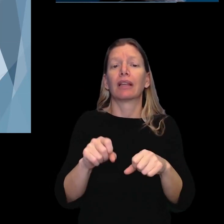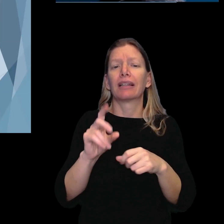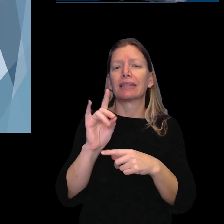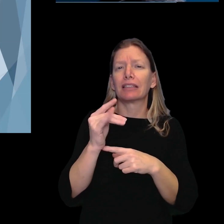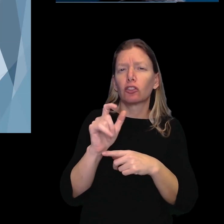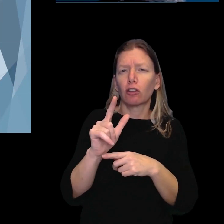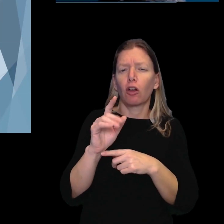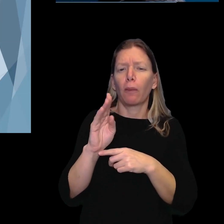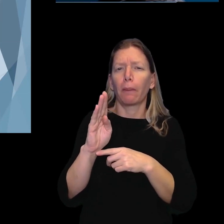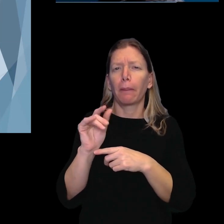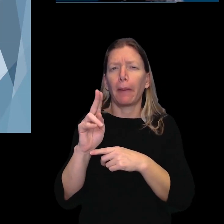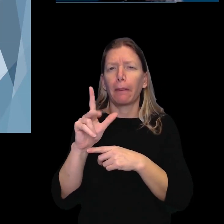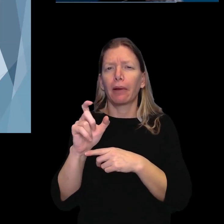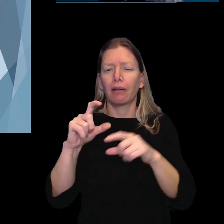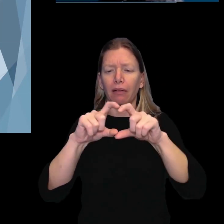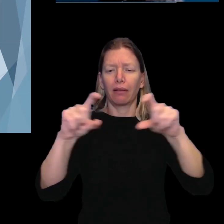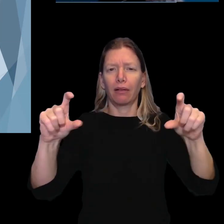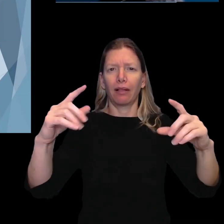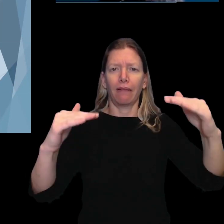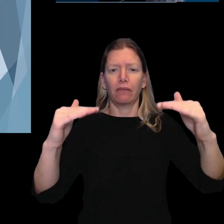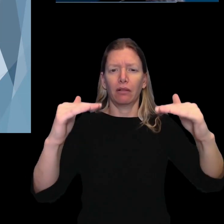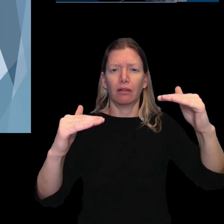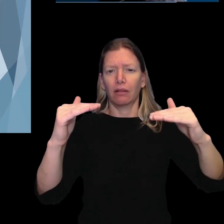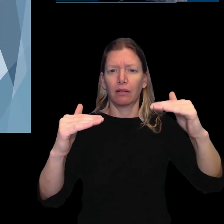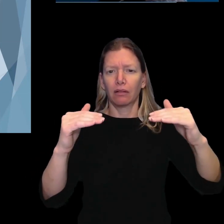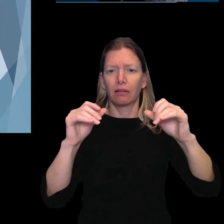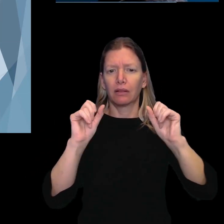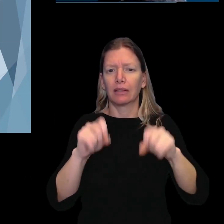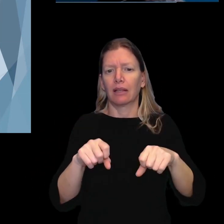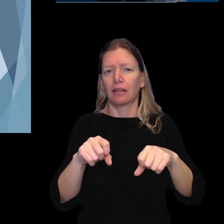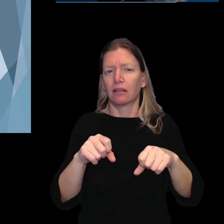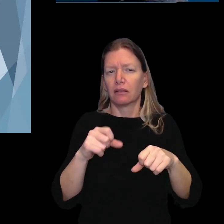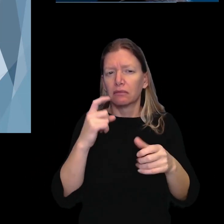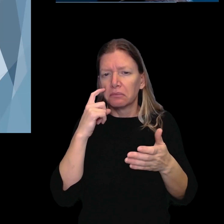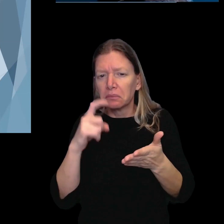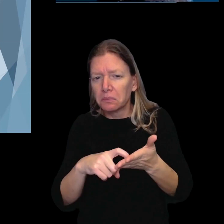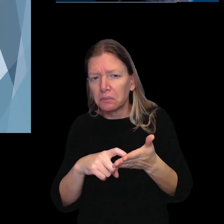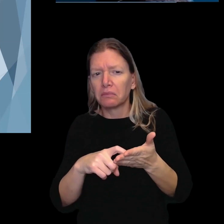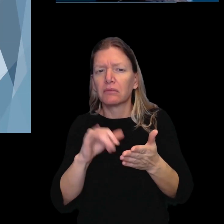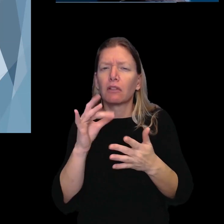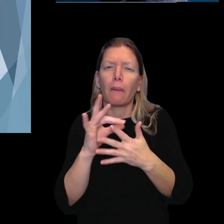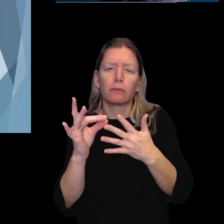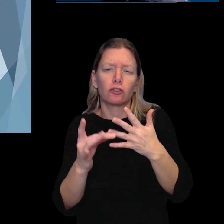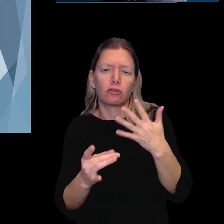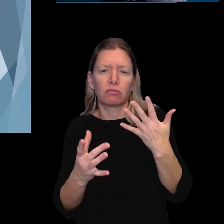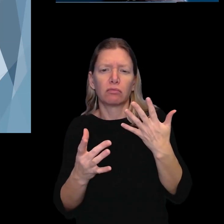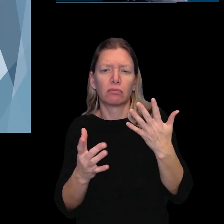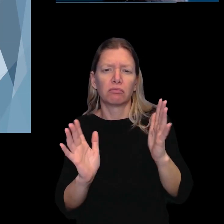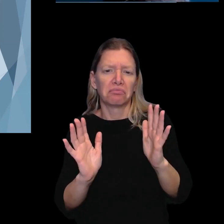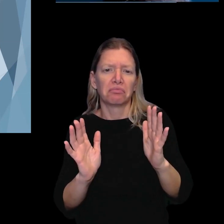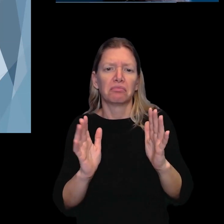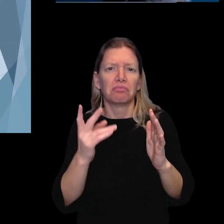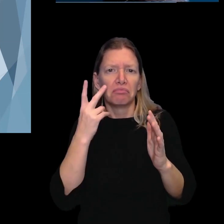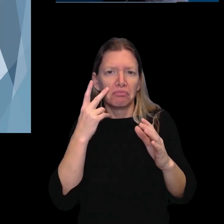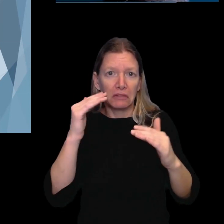pressure gauge really aren't necessary. It's more of just a fancier way of getting the slopes and telling if a door is too heavy. And obviously, a way